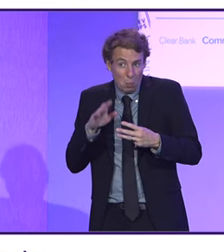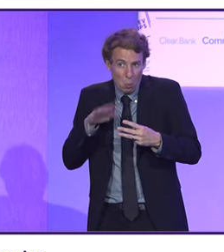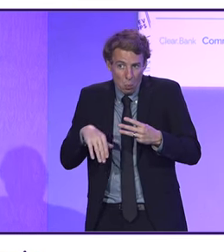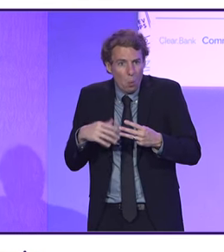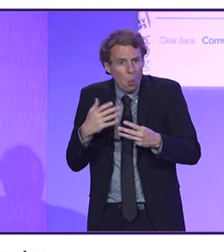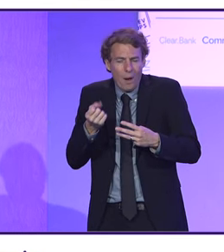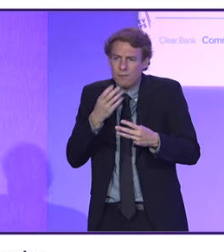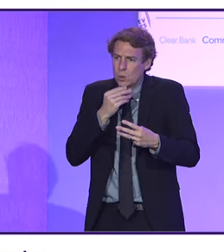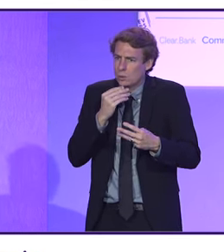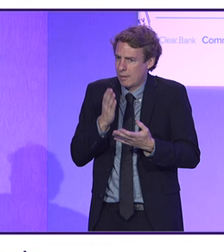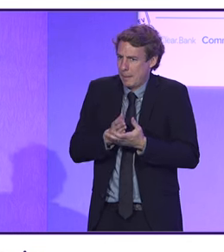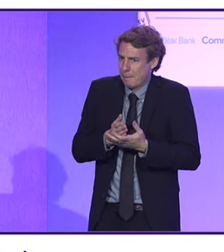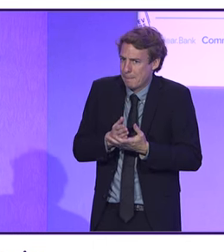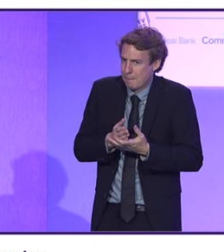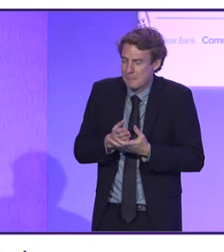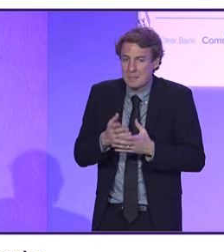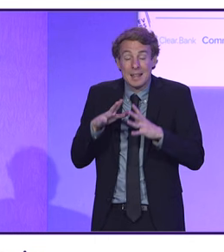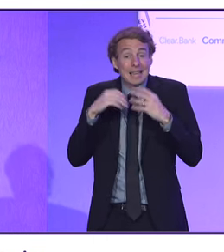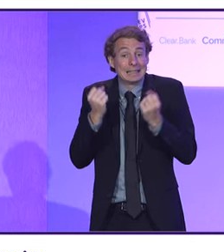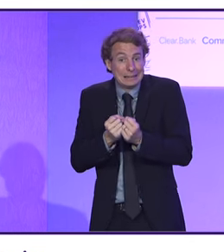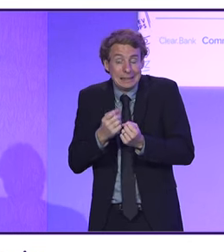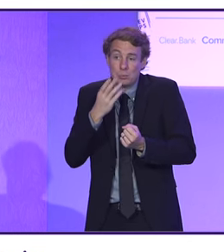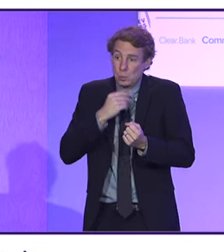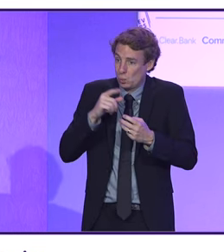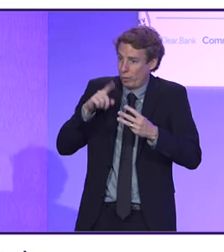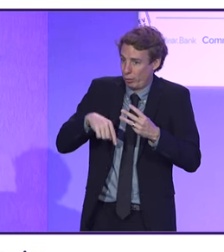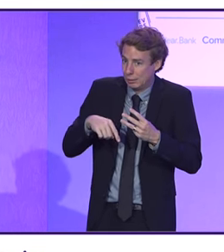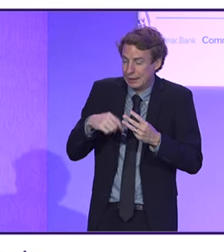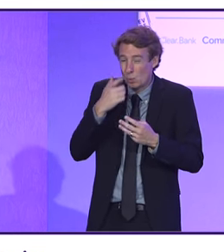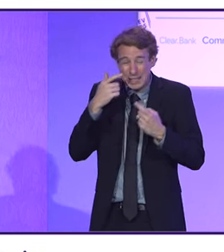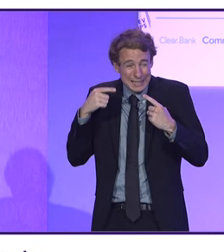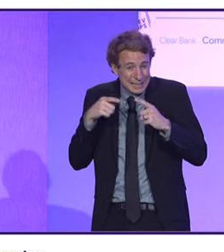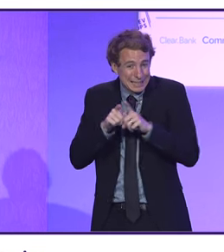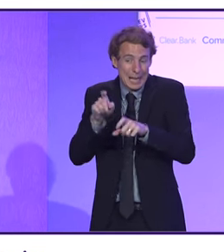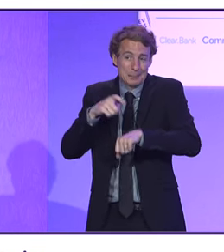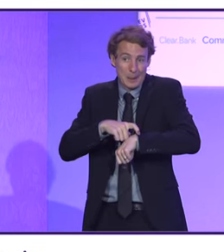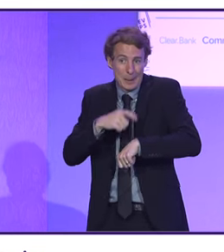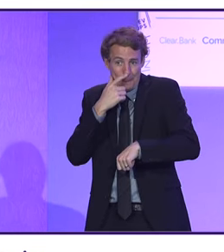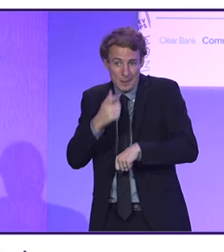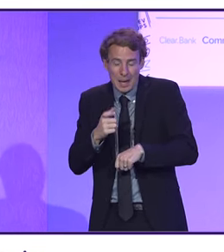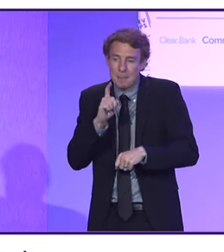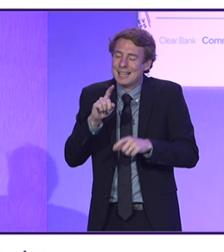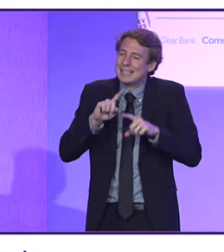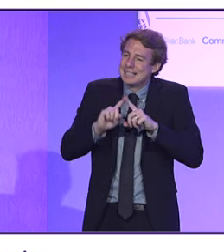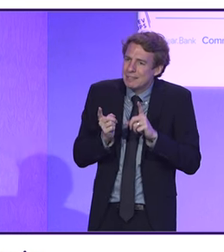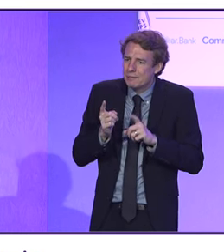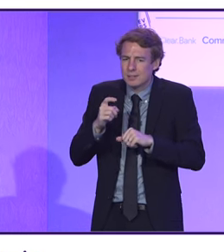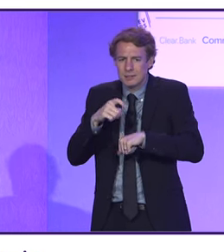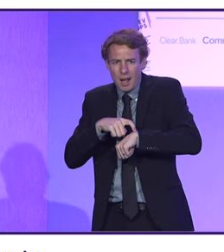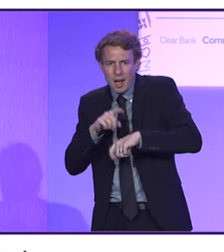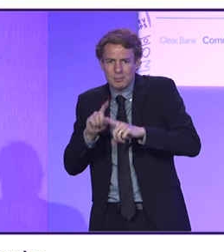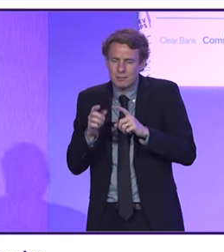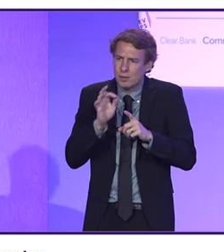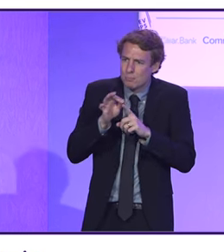are actually participating in all three of these interaction modes at the same time, just at different points with different teams